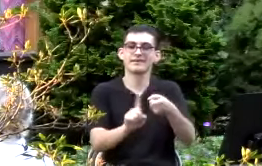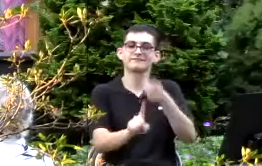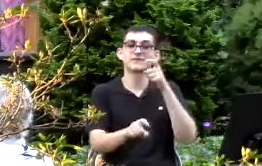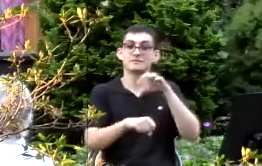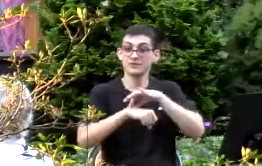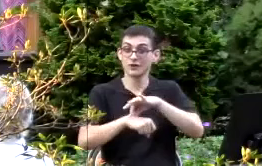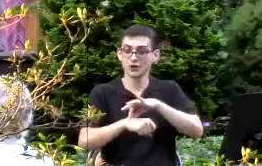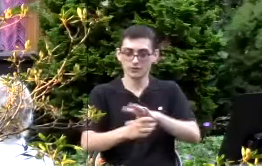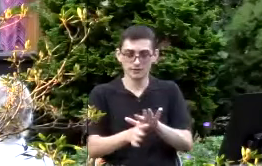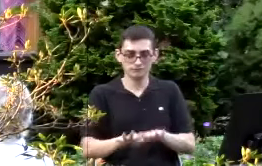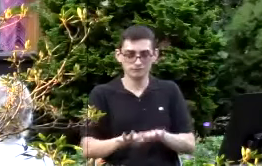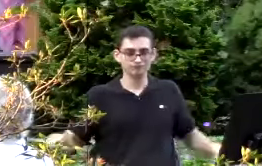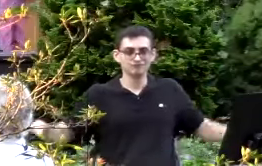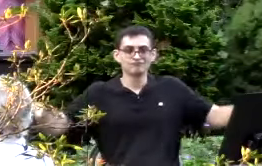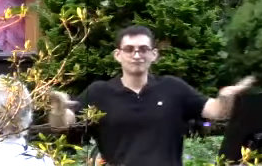us.